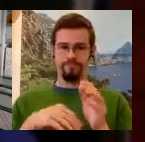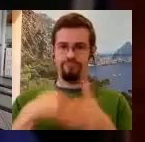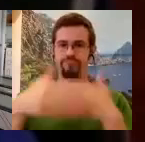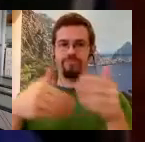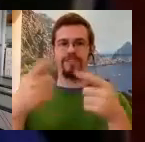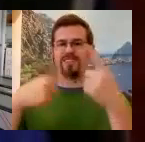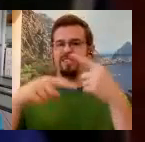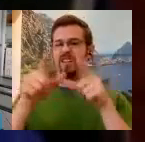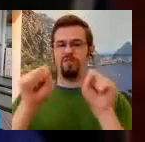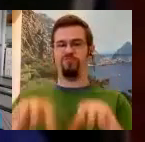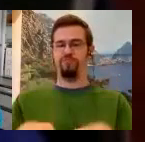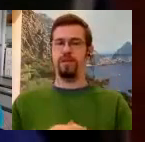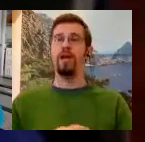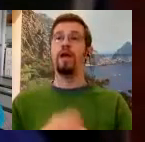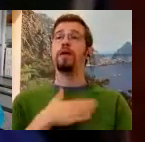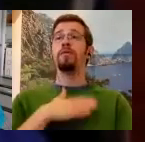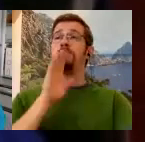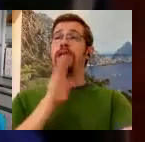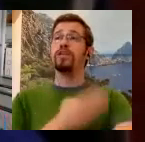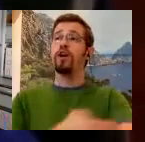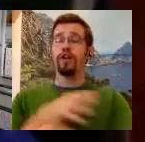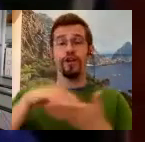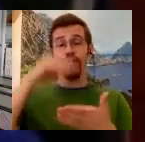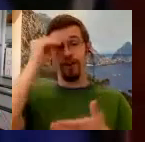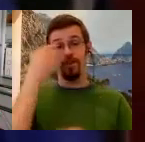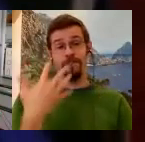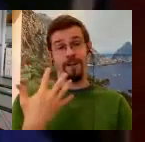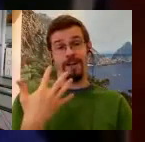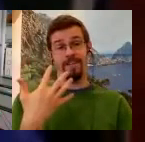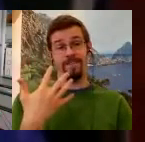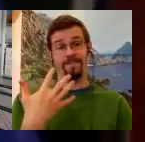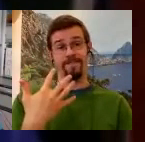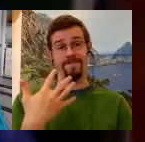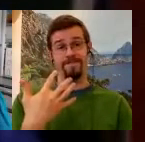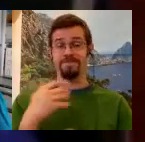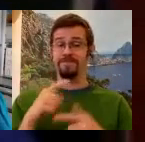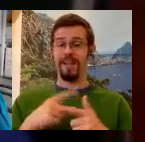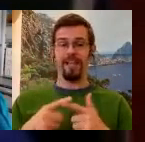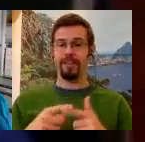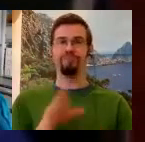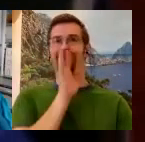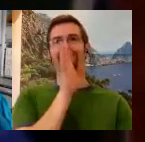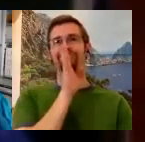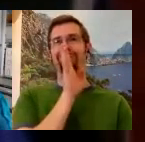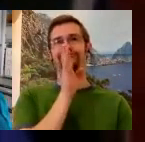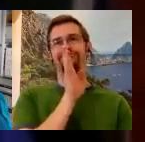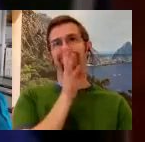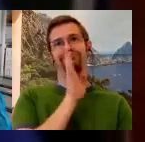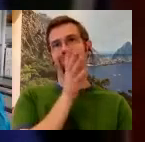daughter, she learned about 5 signs, then she started talking, and it was all over.